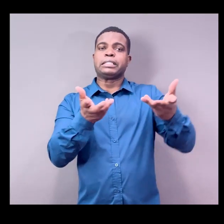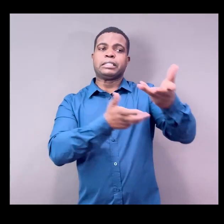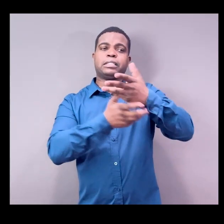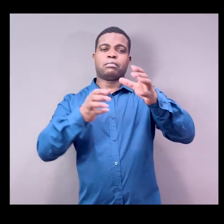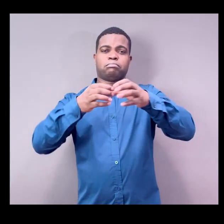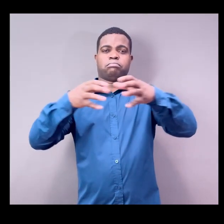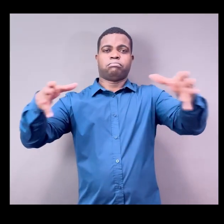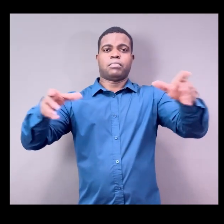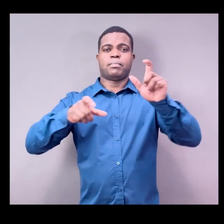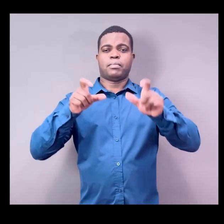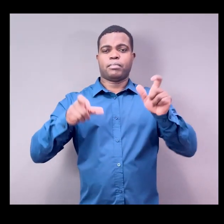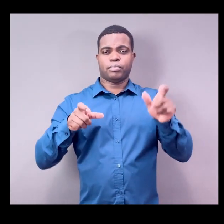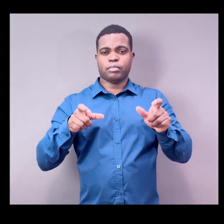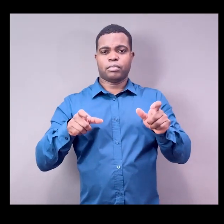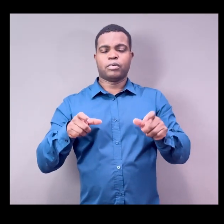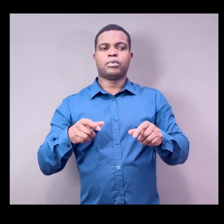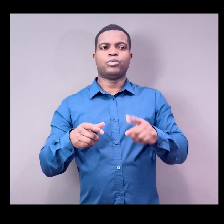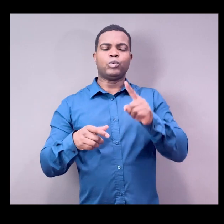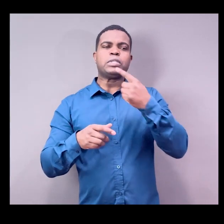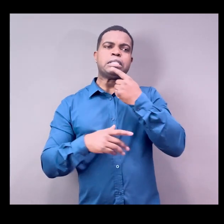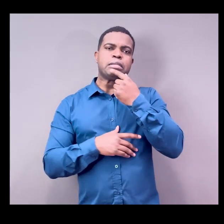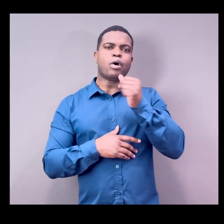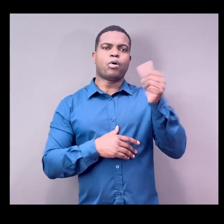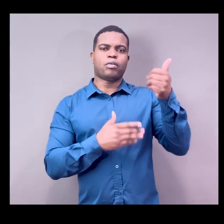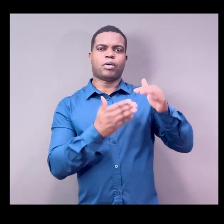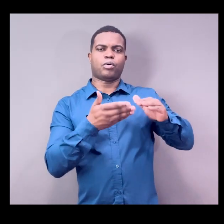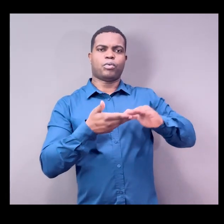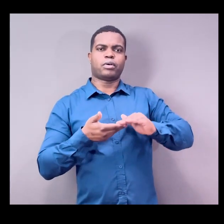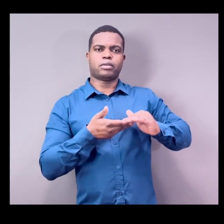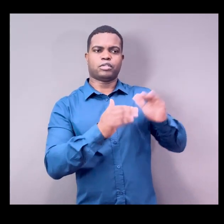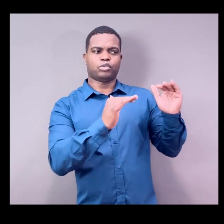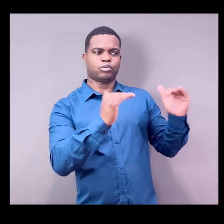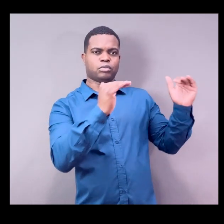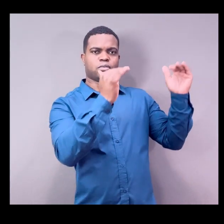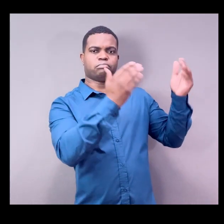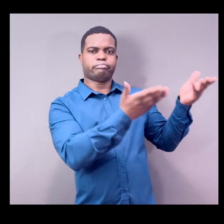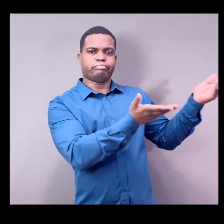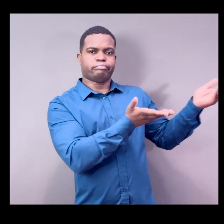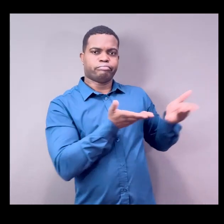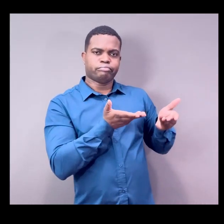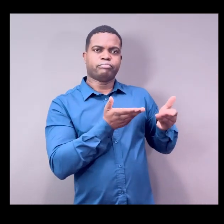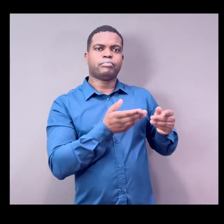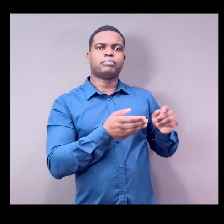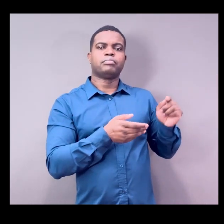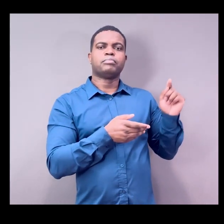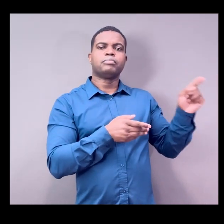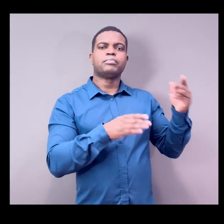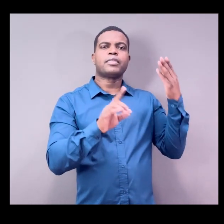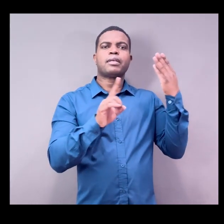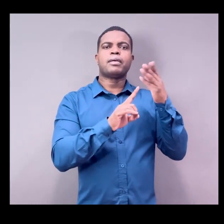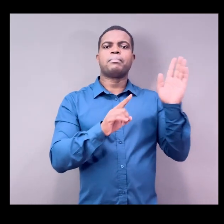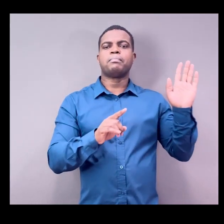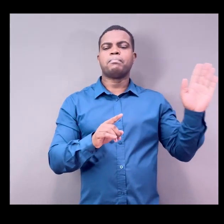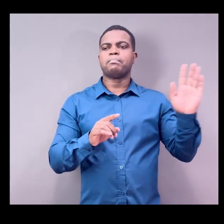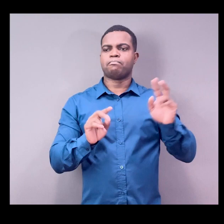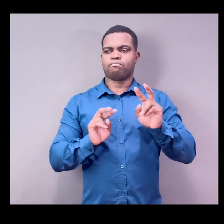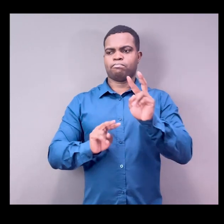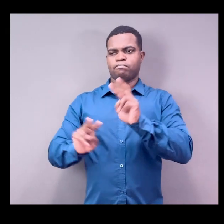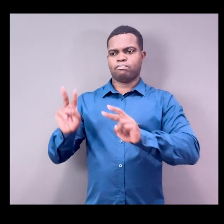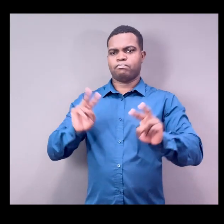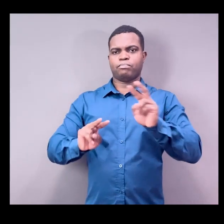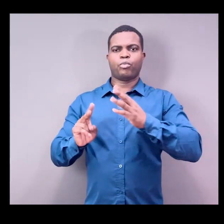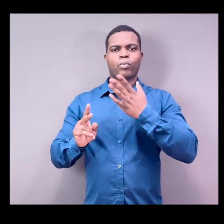town hall meeting. You may want to invite another organization to ensure that the